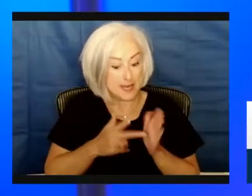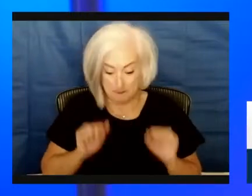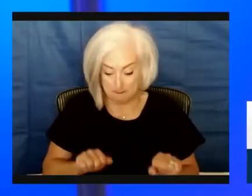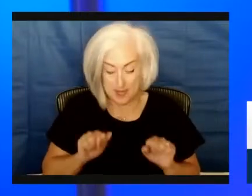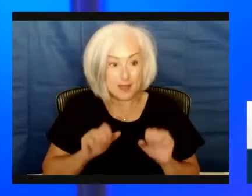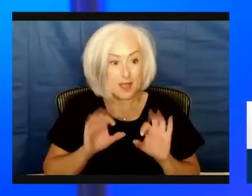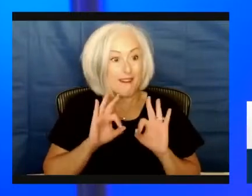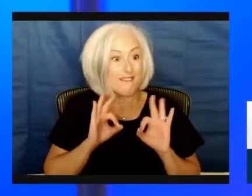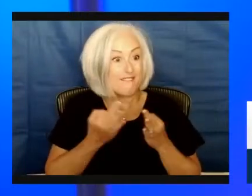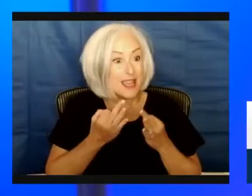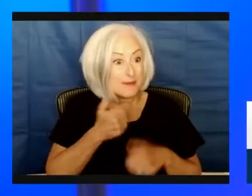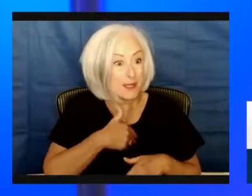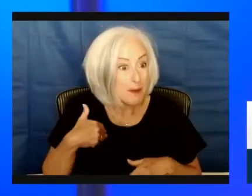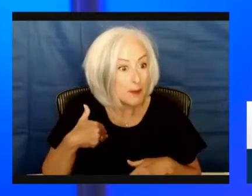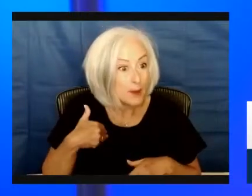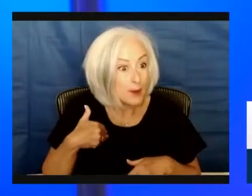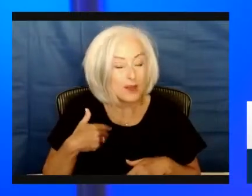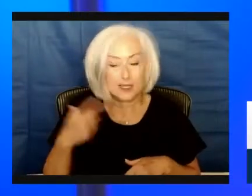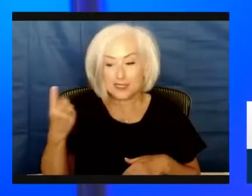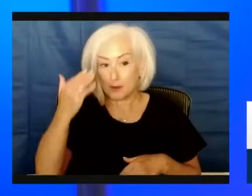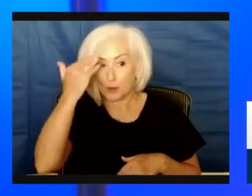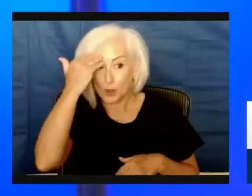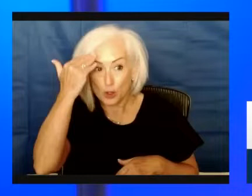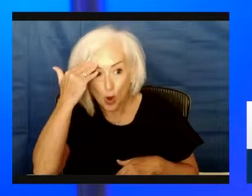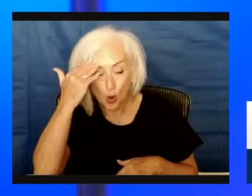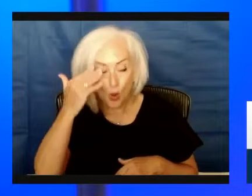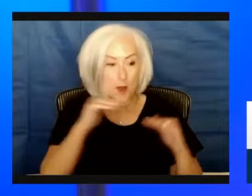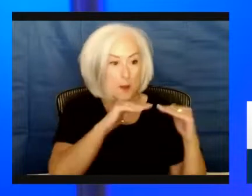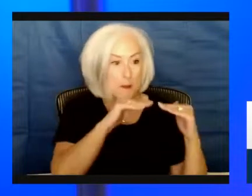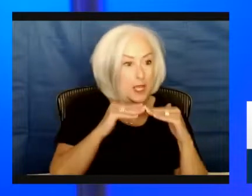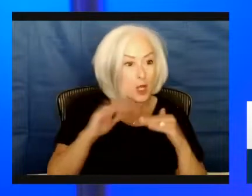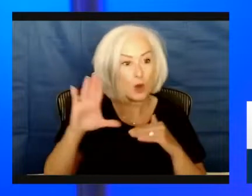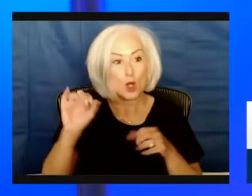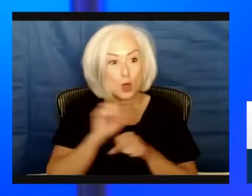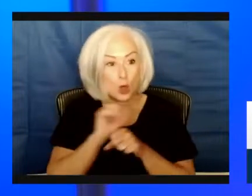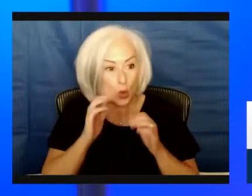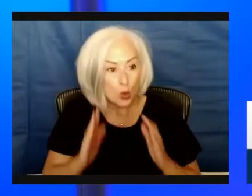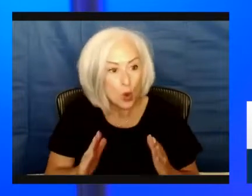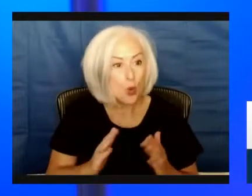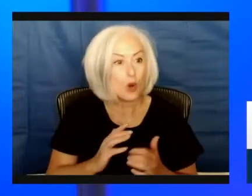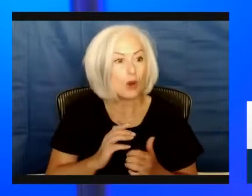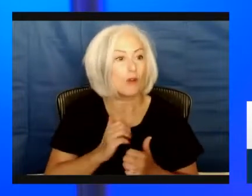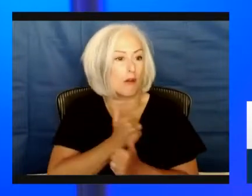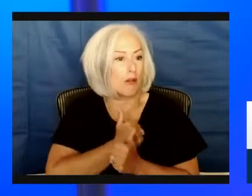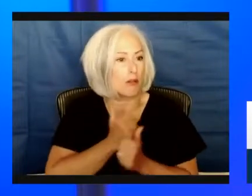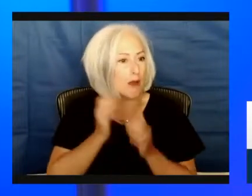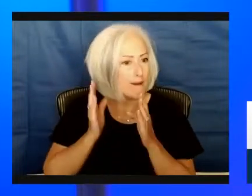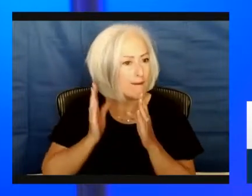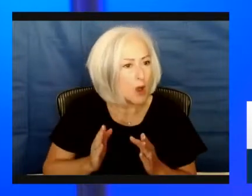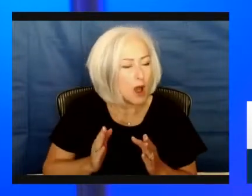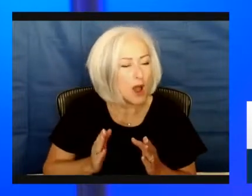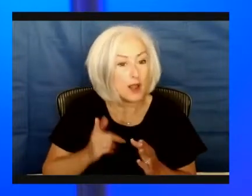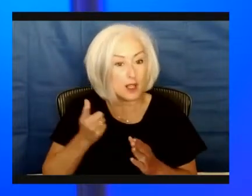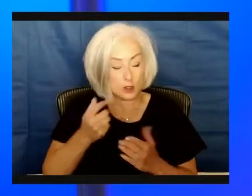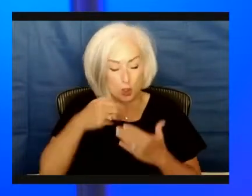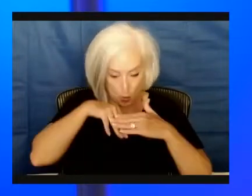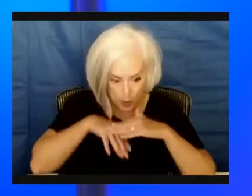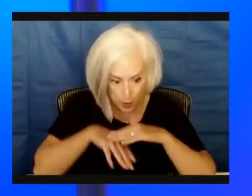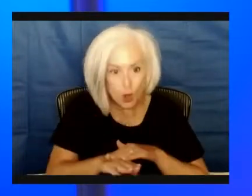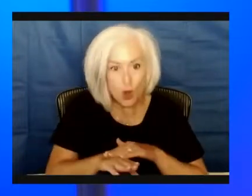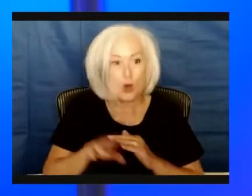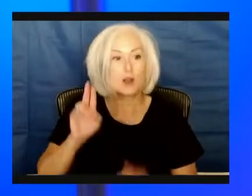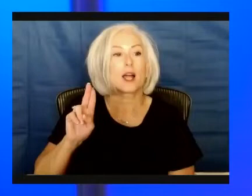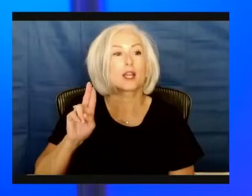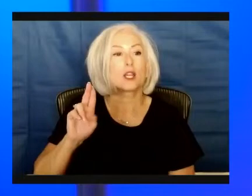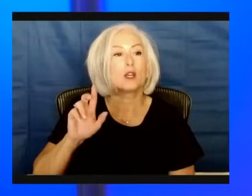ones, colleagues, peers, coworkers. So when you're going into a mass casualty incident, like in Uvalde, those were people